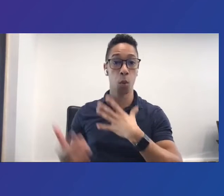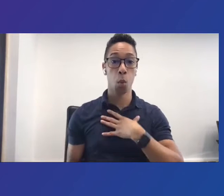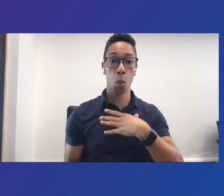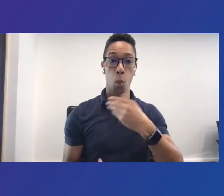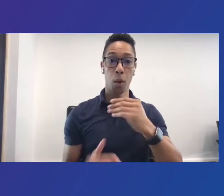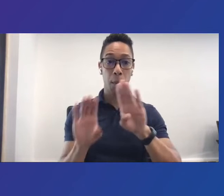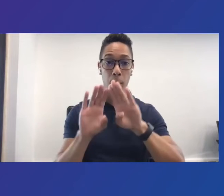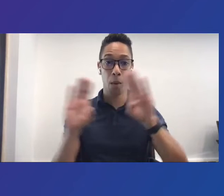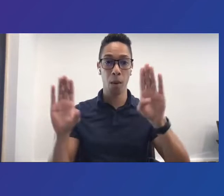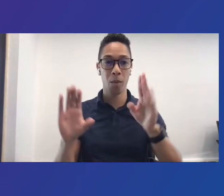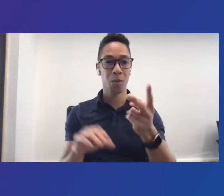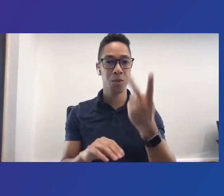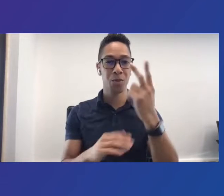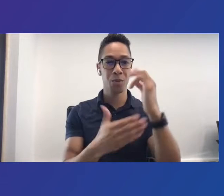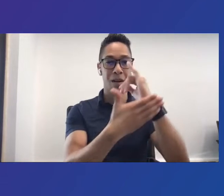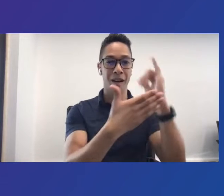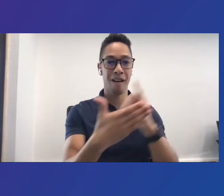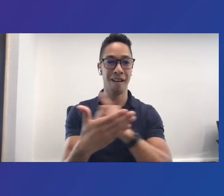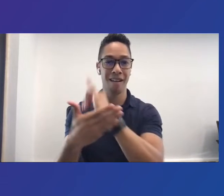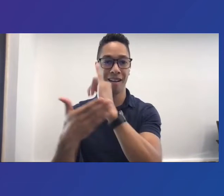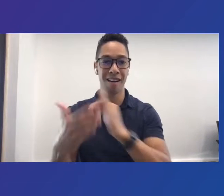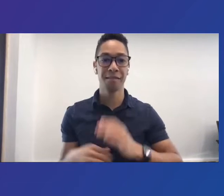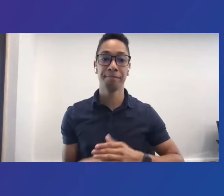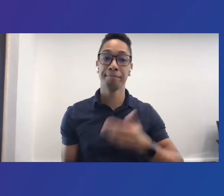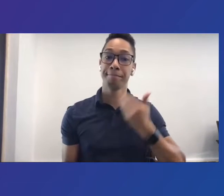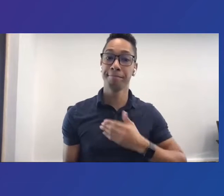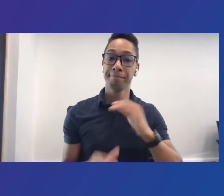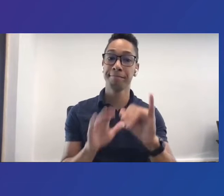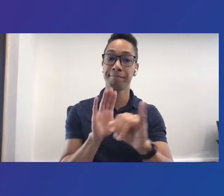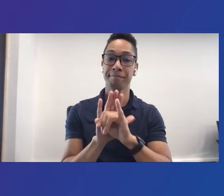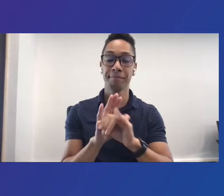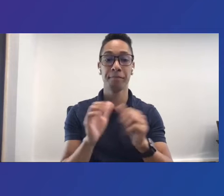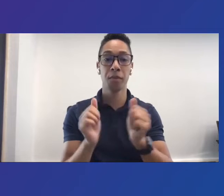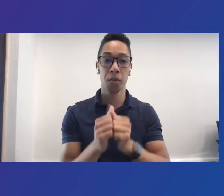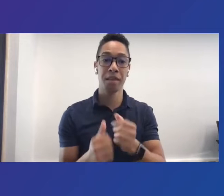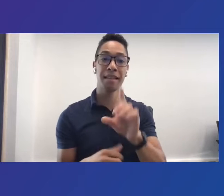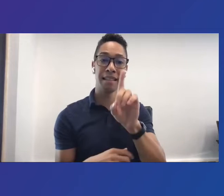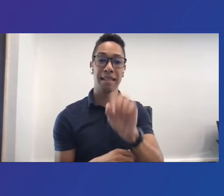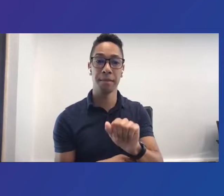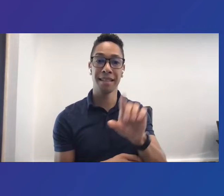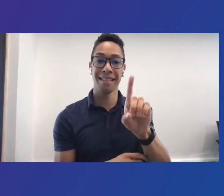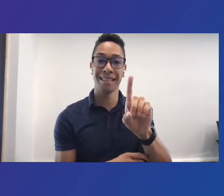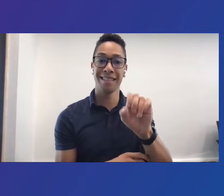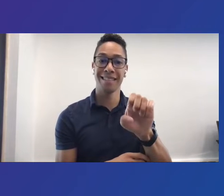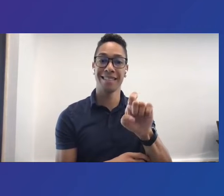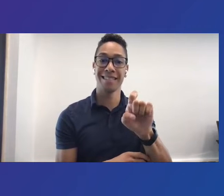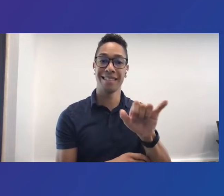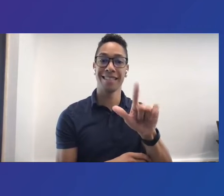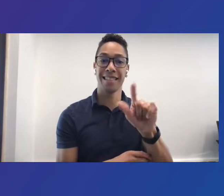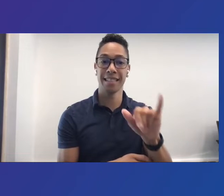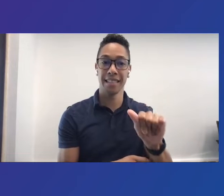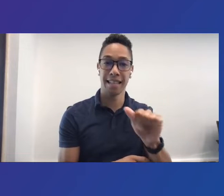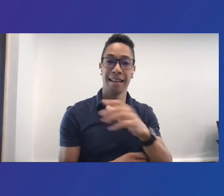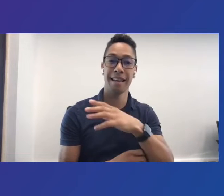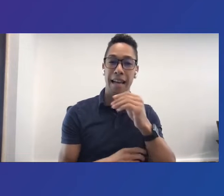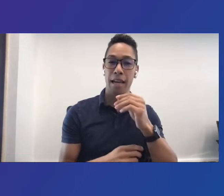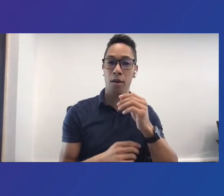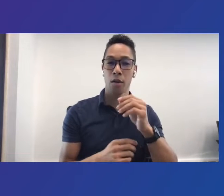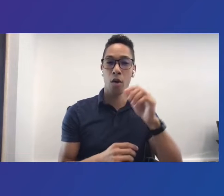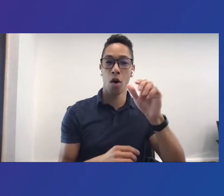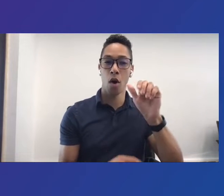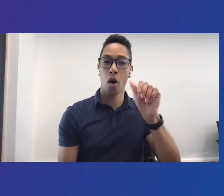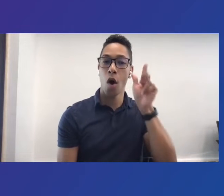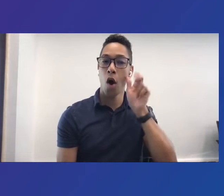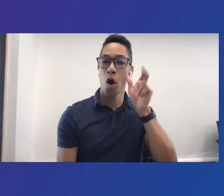artwork. I identify as someone with dyslexia and auditory processing disorder,